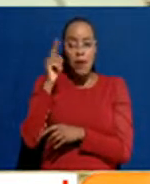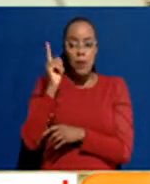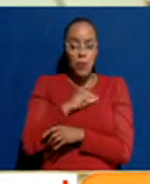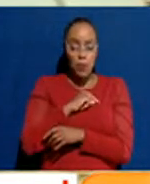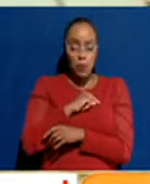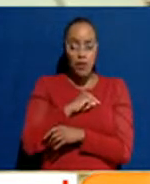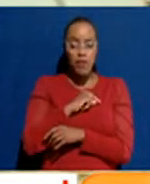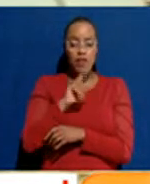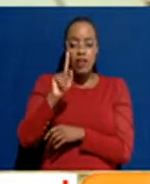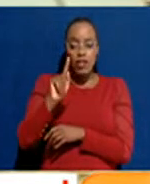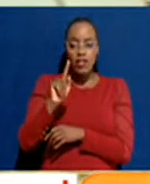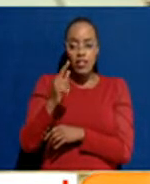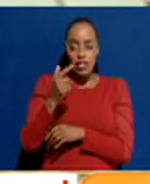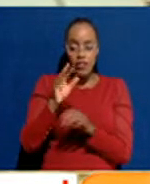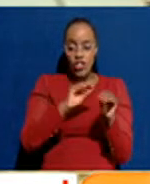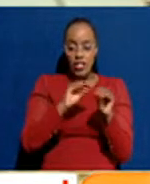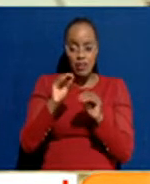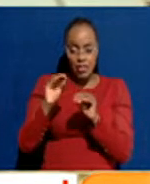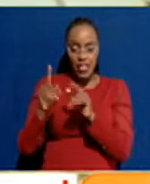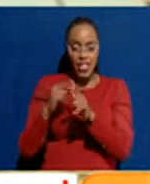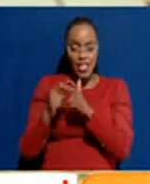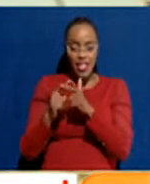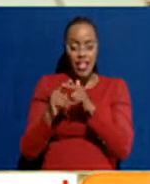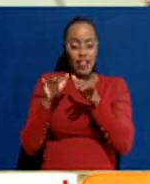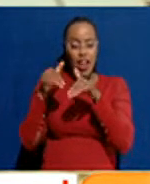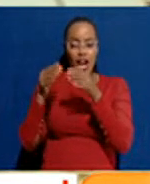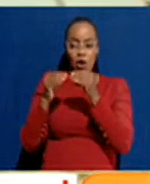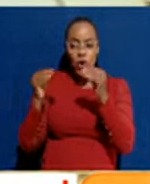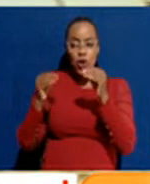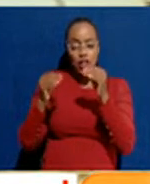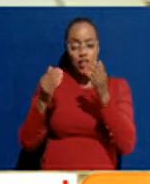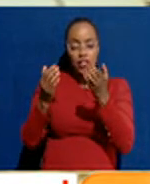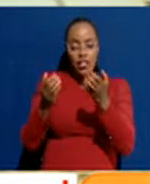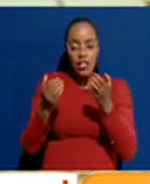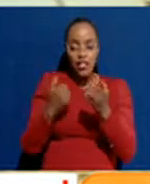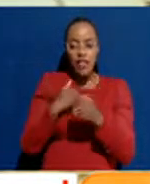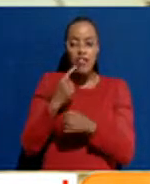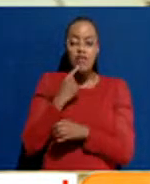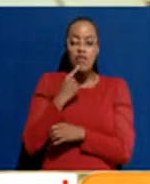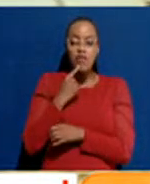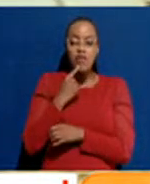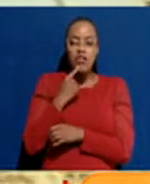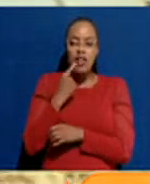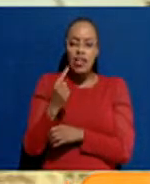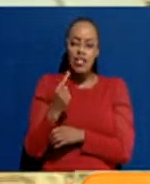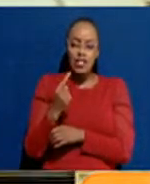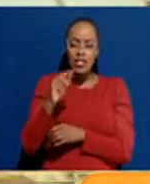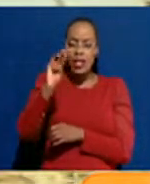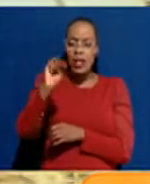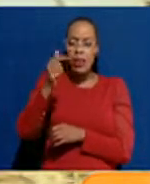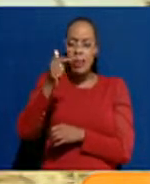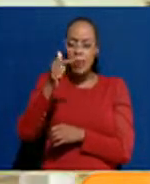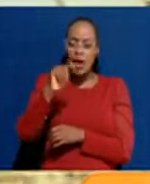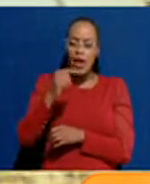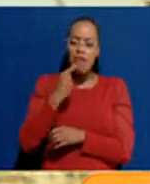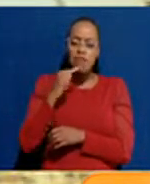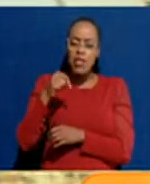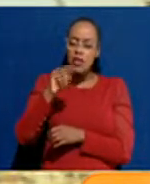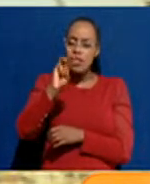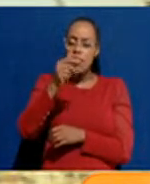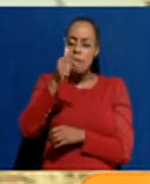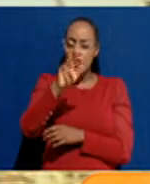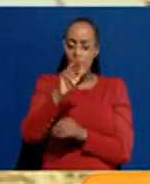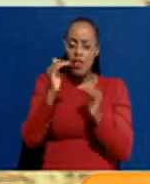meters. If you look at how long it has taken for 100,000 meters to be installed, Sam, the level of enthusiasm